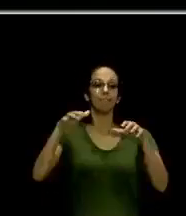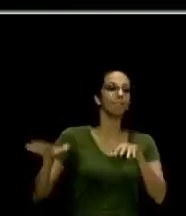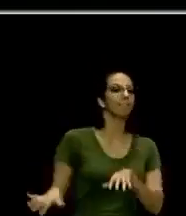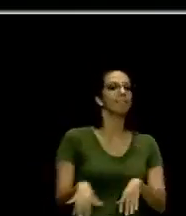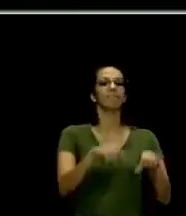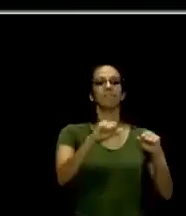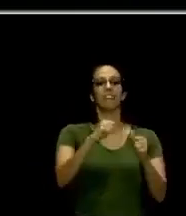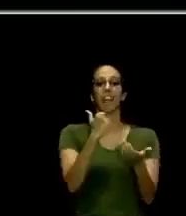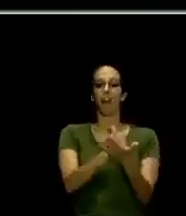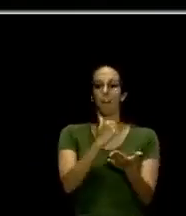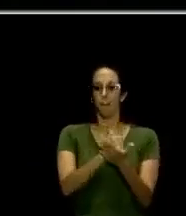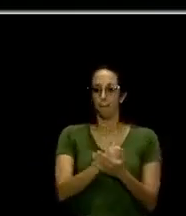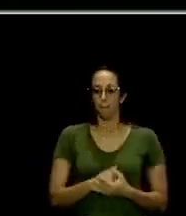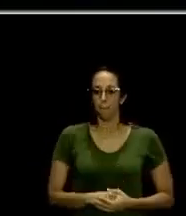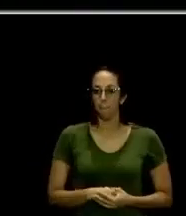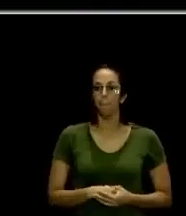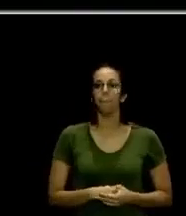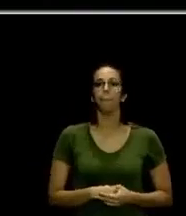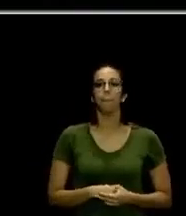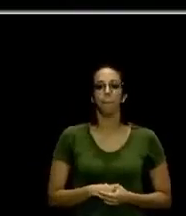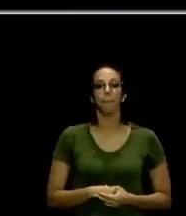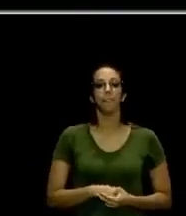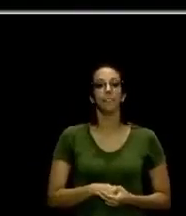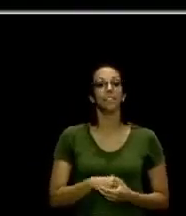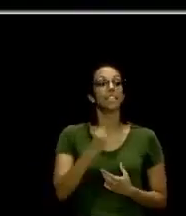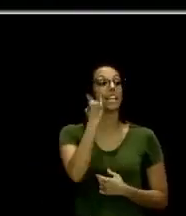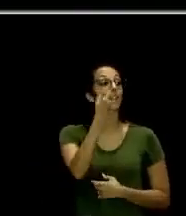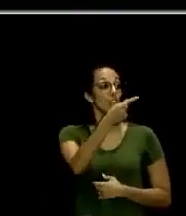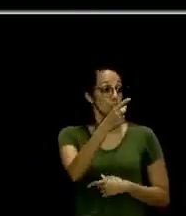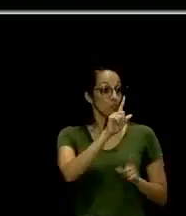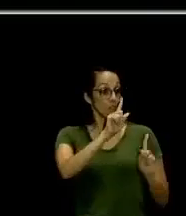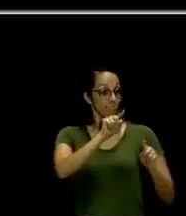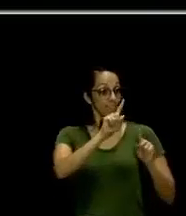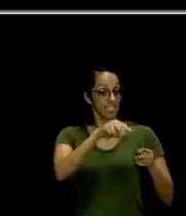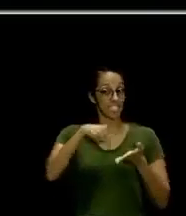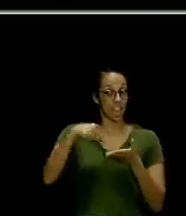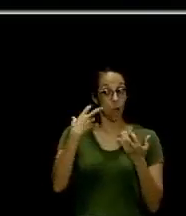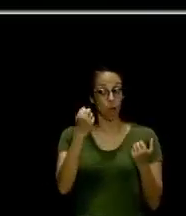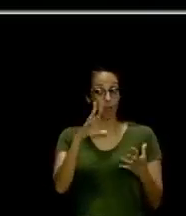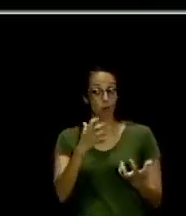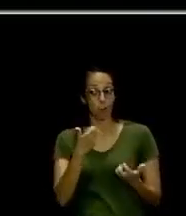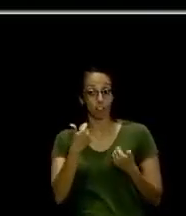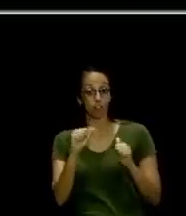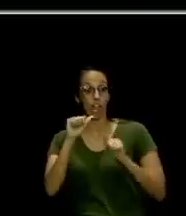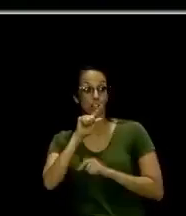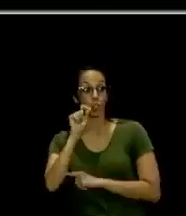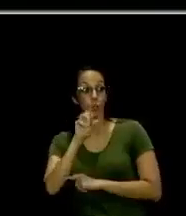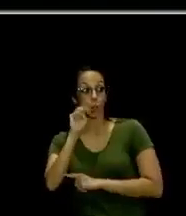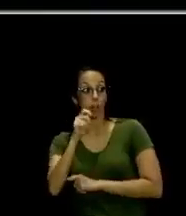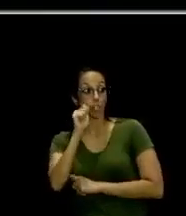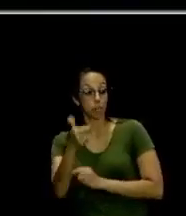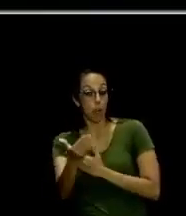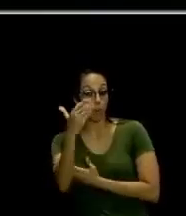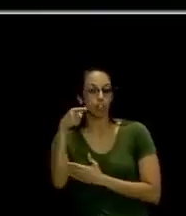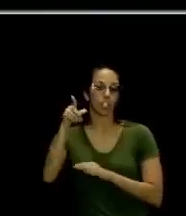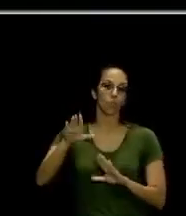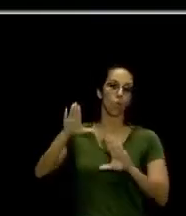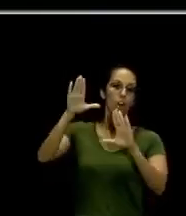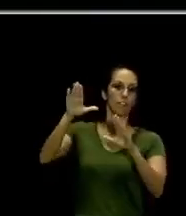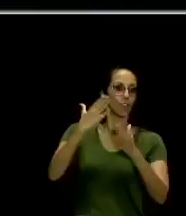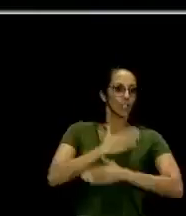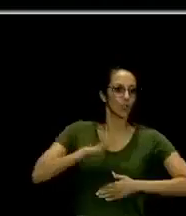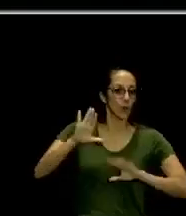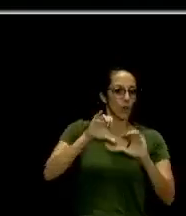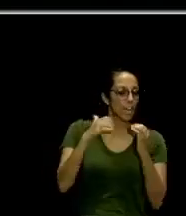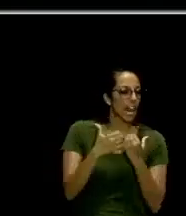out. And if you're in one of her sessions or you want to do Zumba tomorrow morning, she's wonderful. Enjoy her class. I